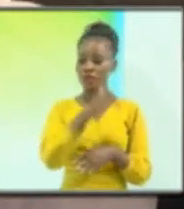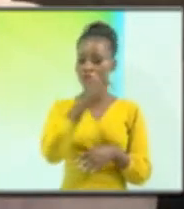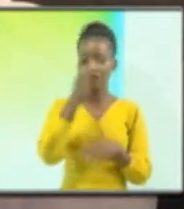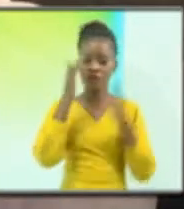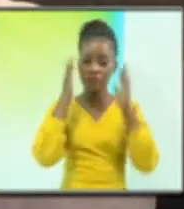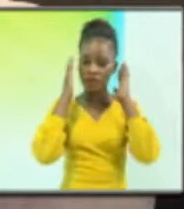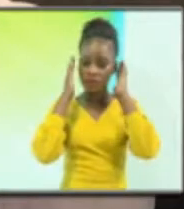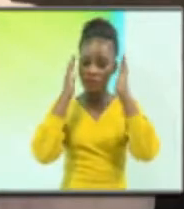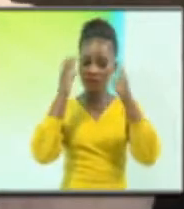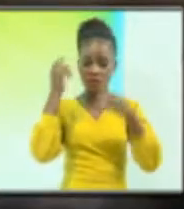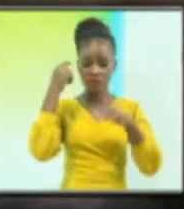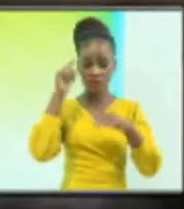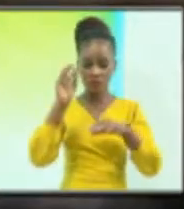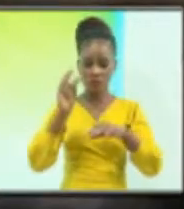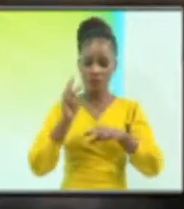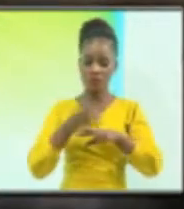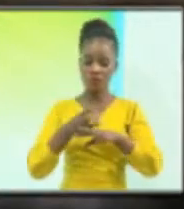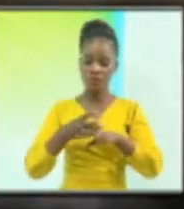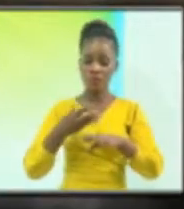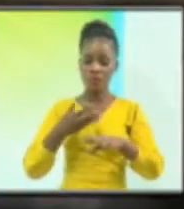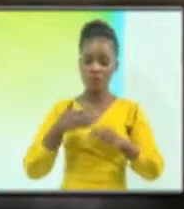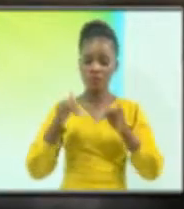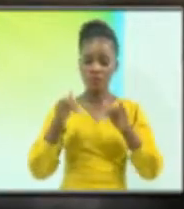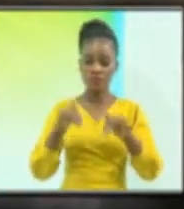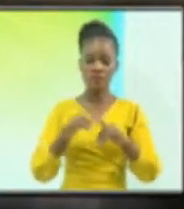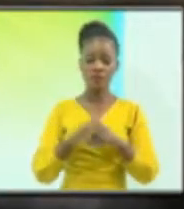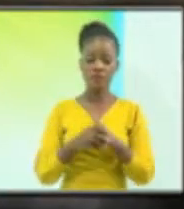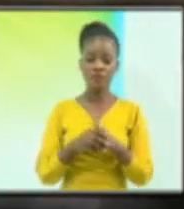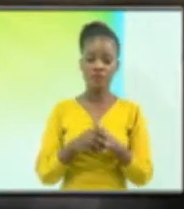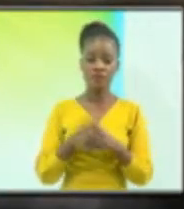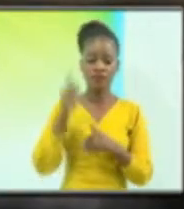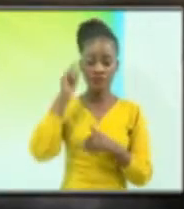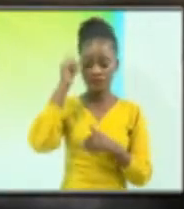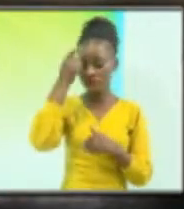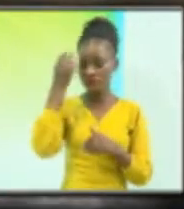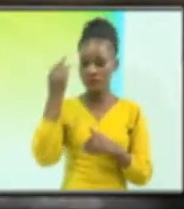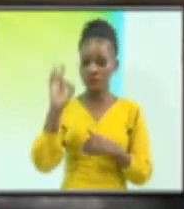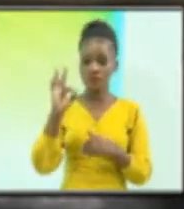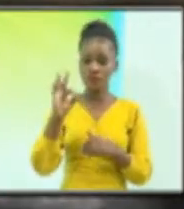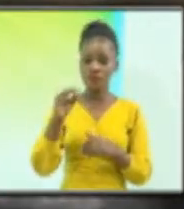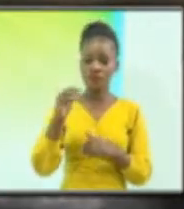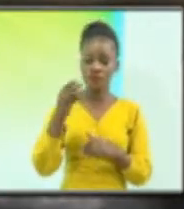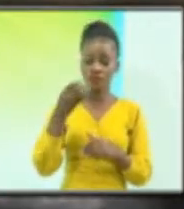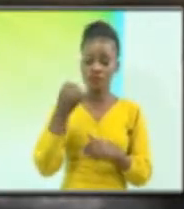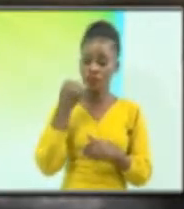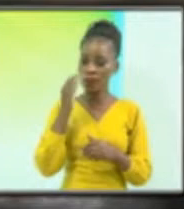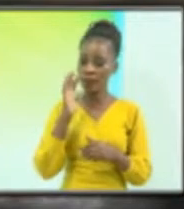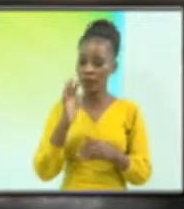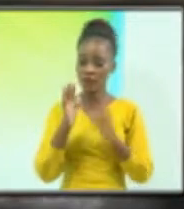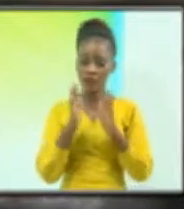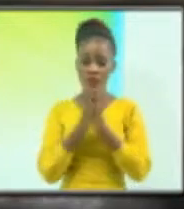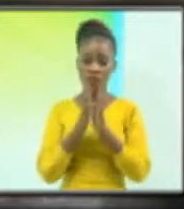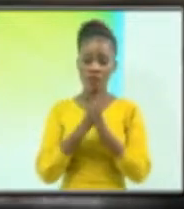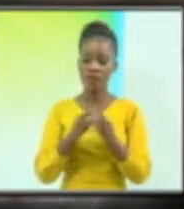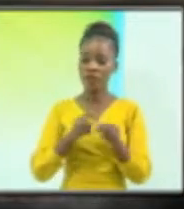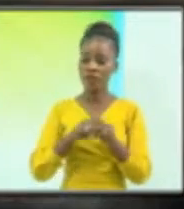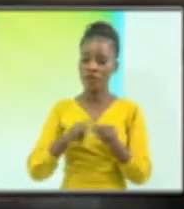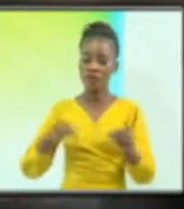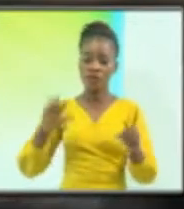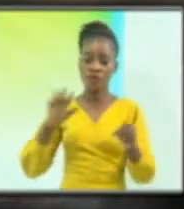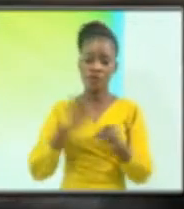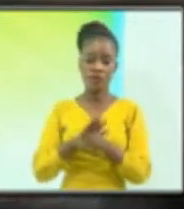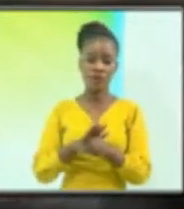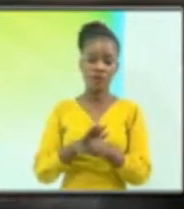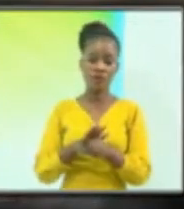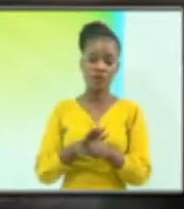have for them as ministry? The government of Uganda is a very sensitive one, and it cares for its people.